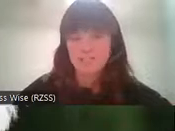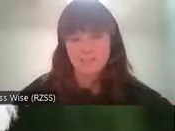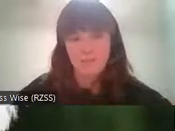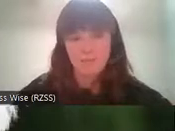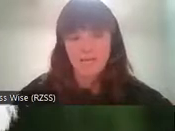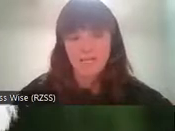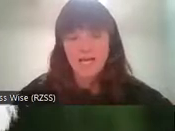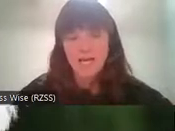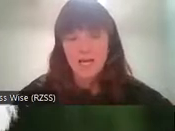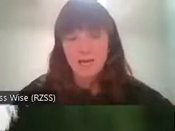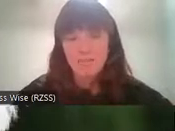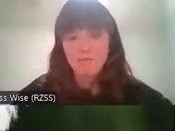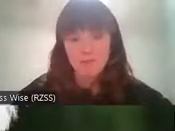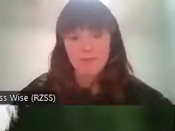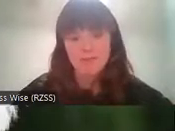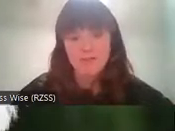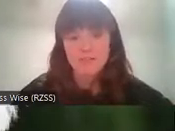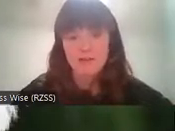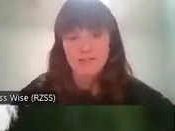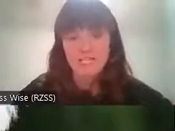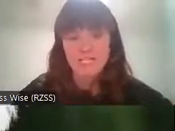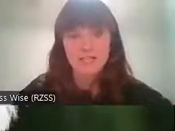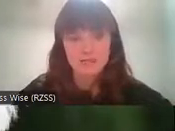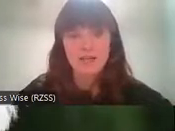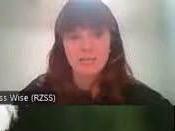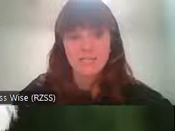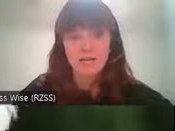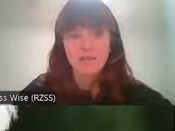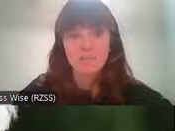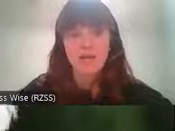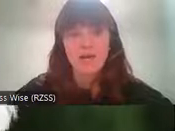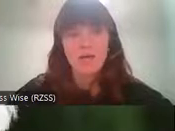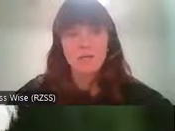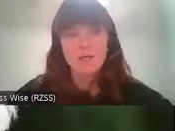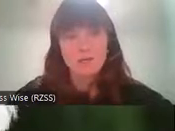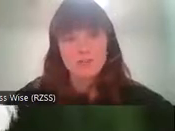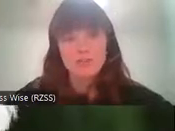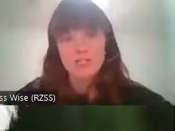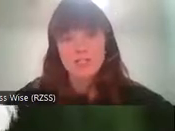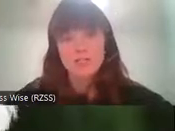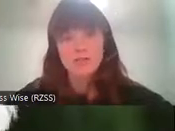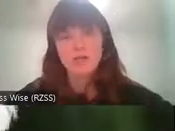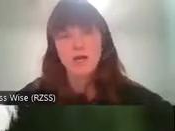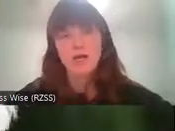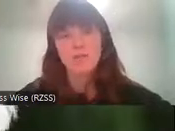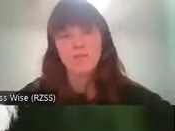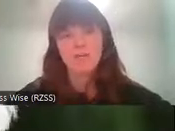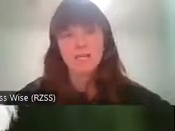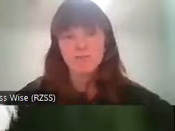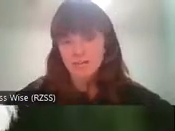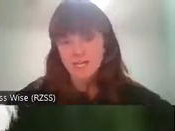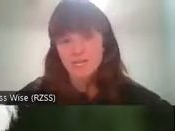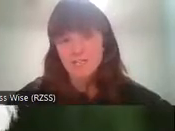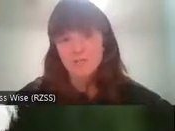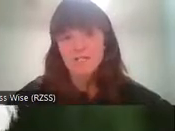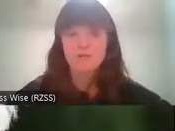have friends and family film their answers rather than needing to write them down. We also try to do